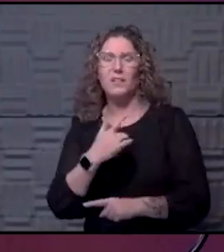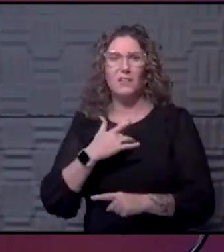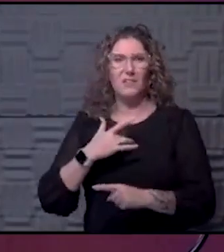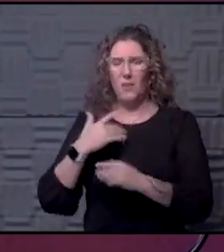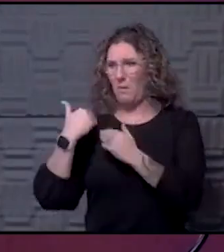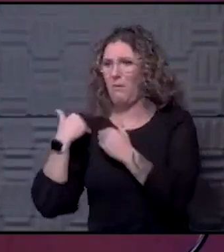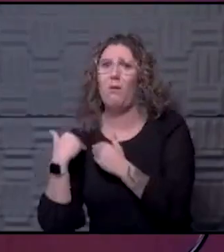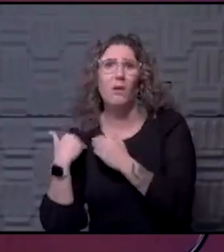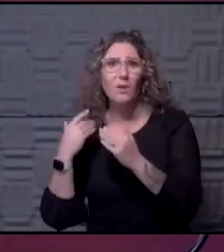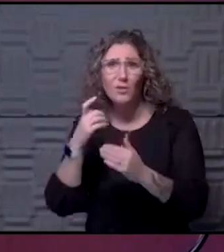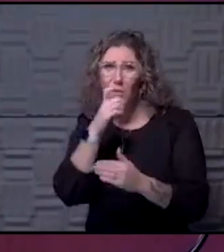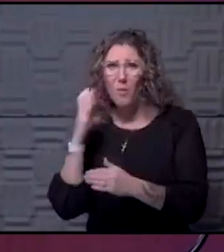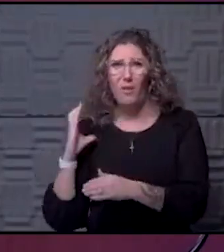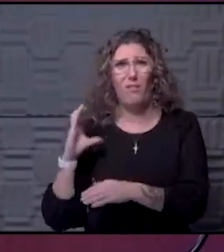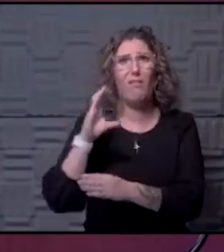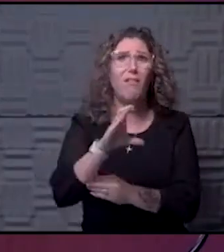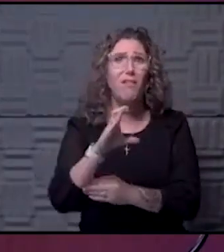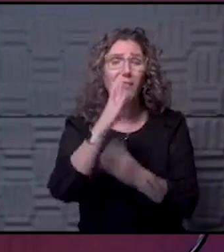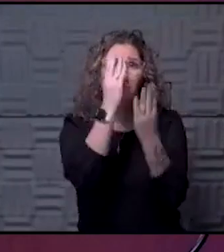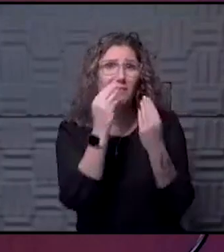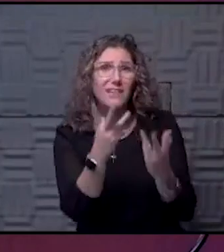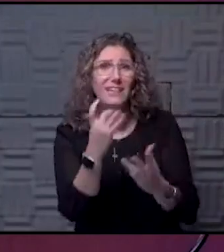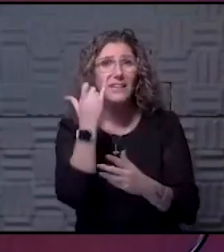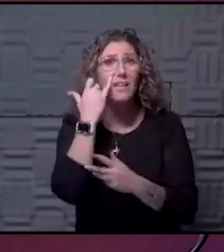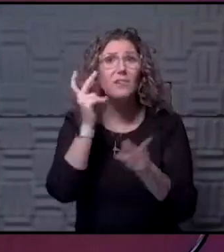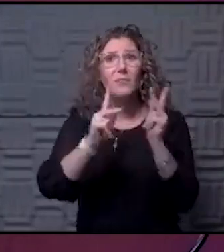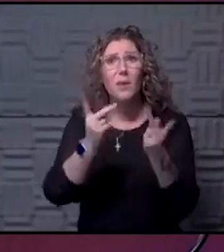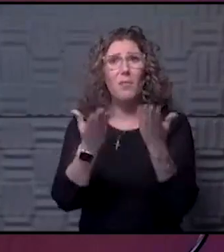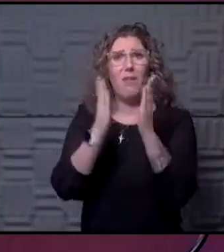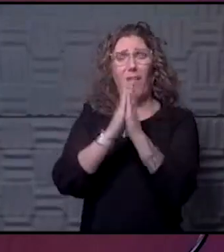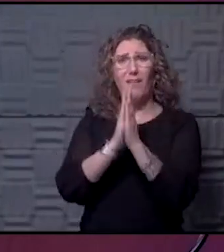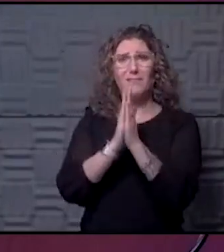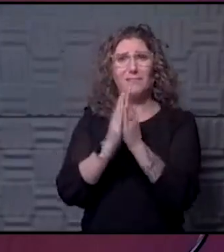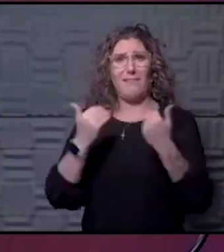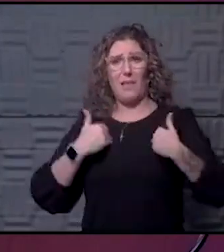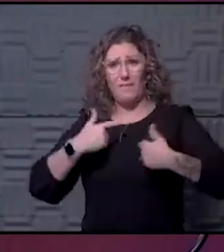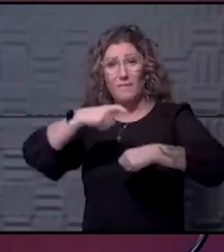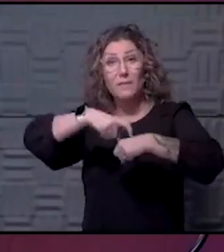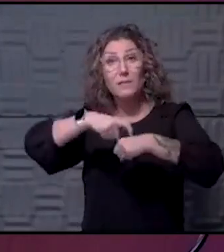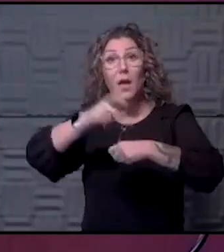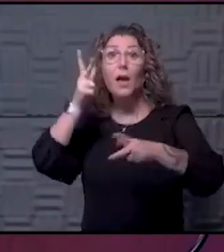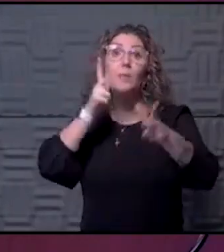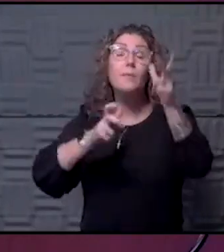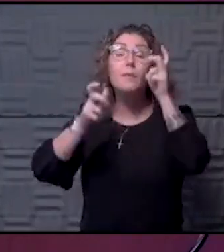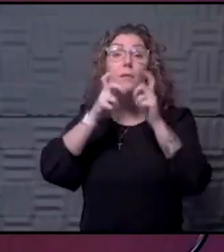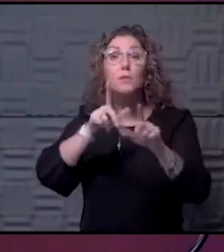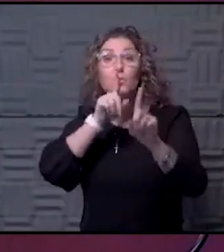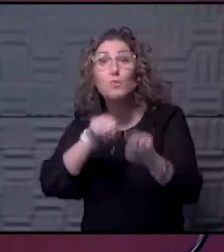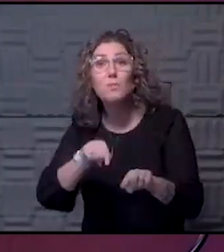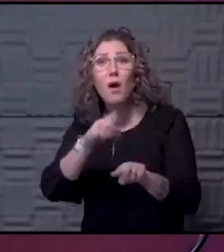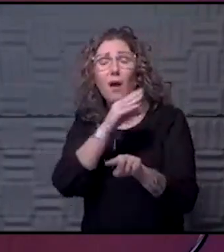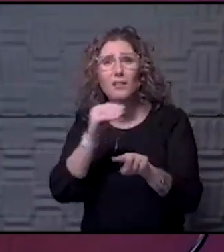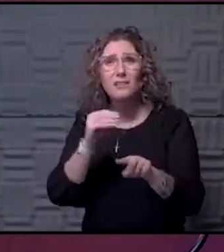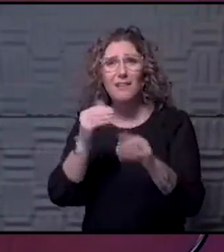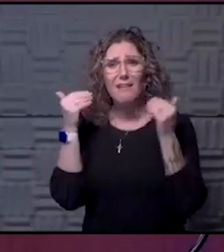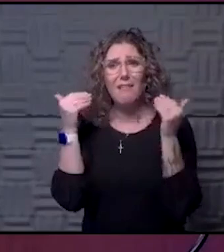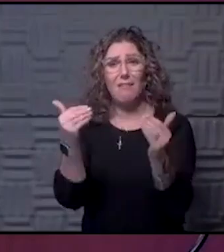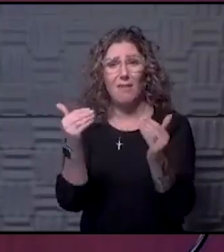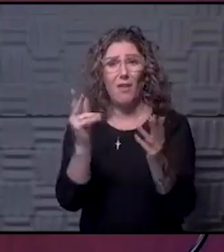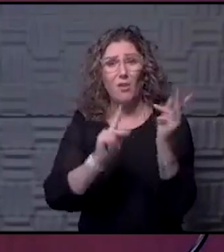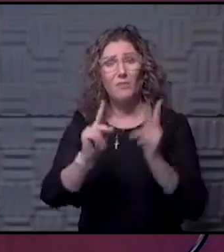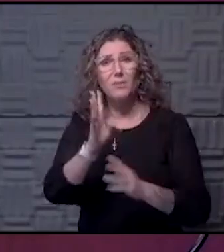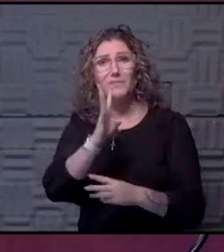don't want to burden anybody by telling them, but certainly if people will ask and take the time to then listen to the response and really just let people